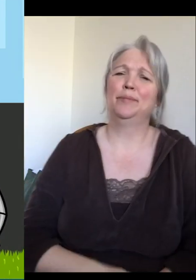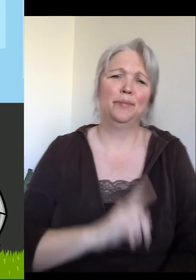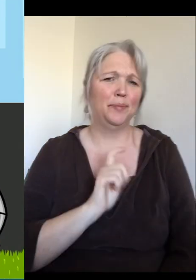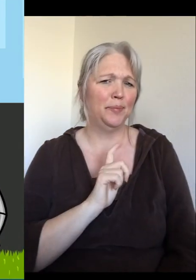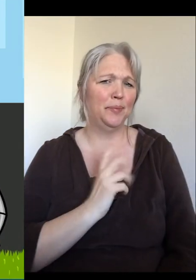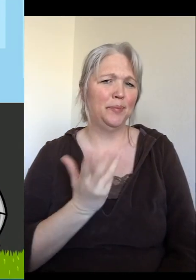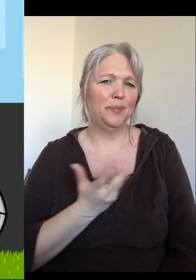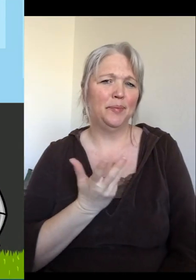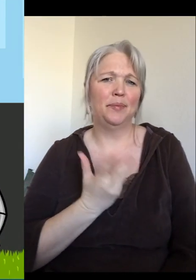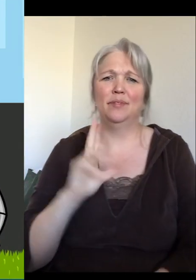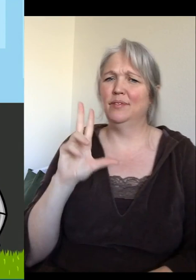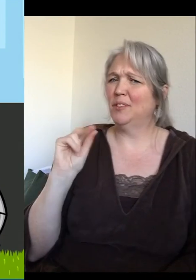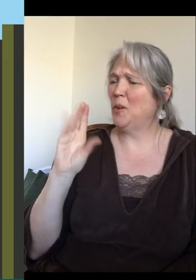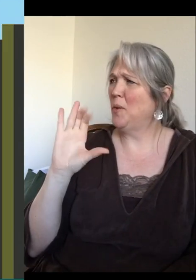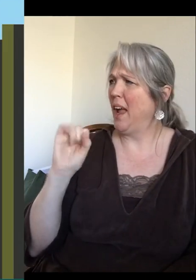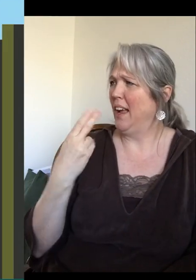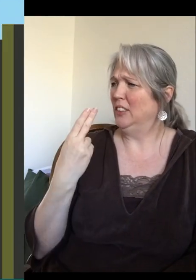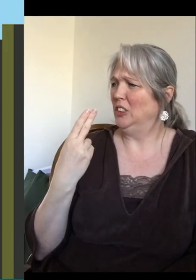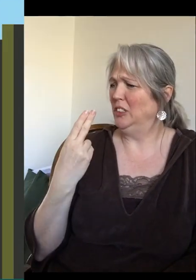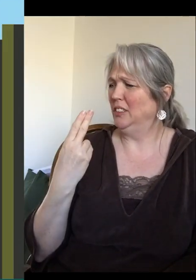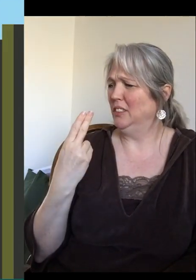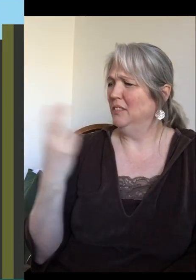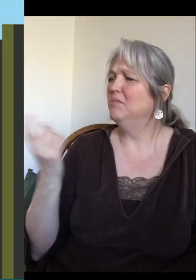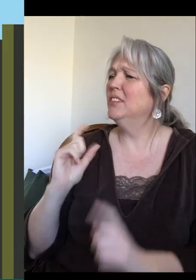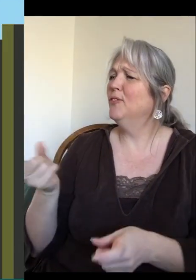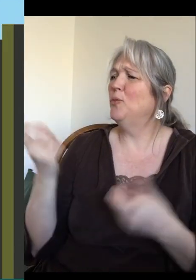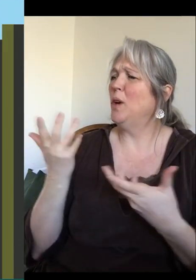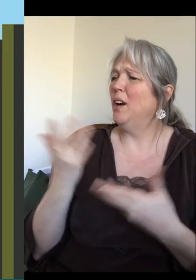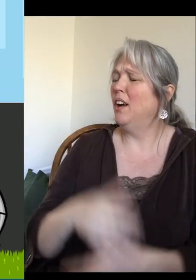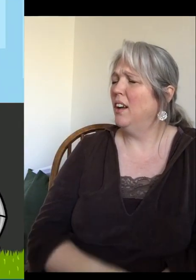No cash. So what'd they give you?